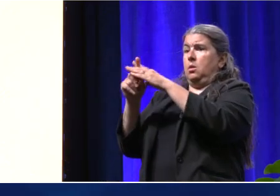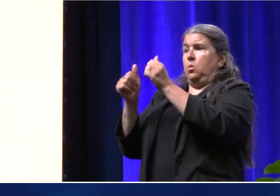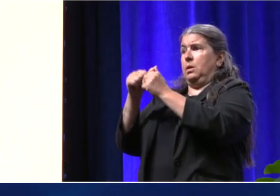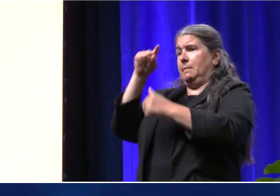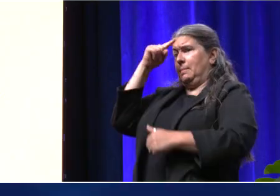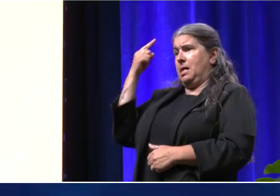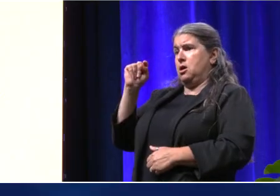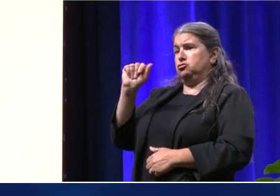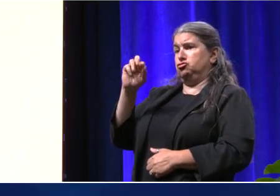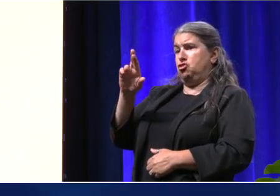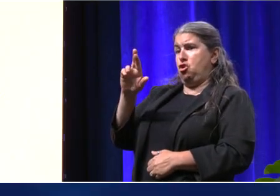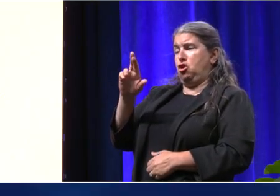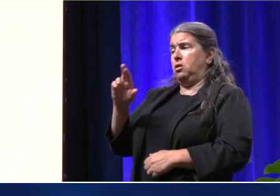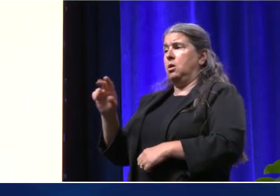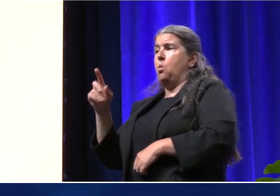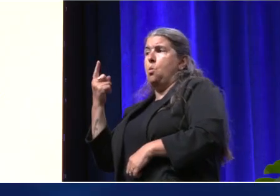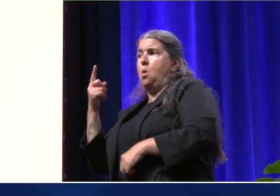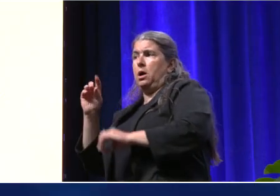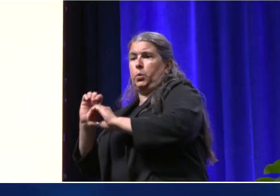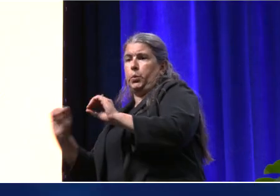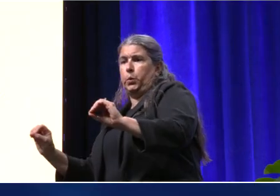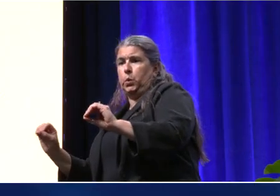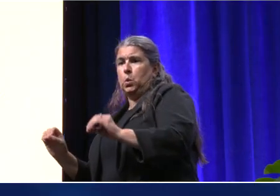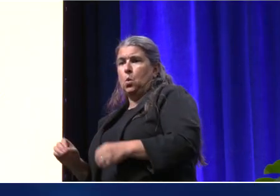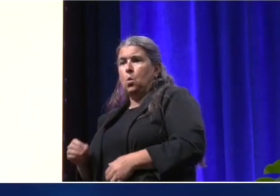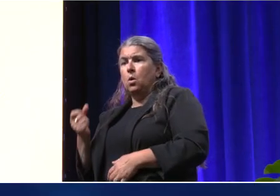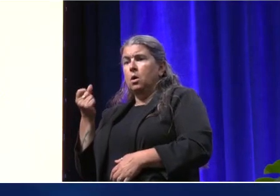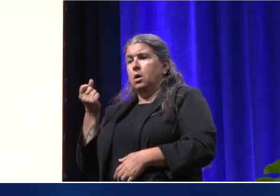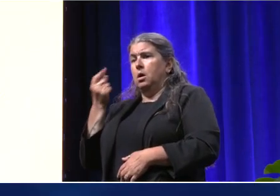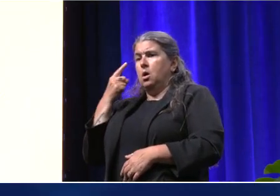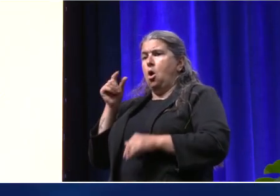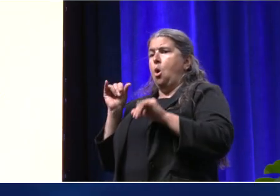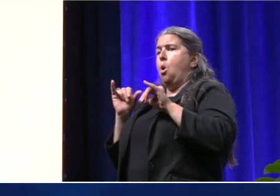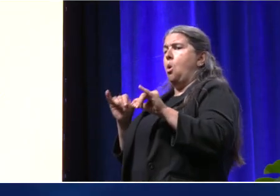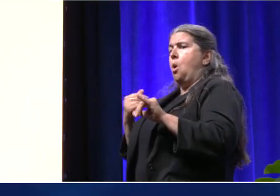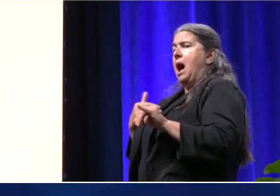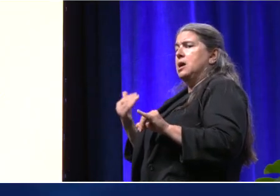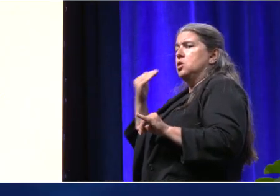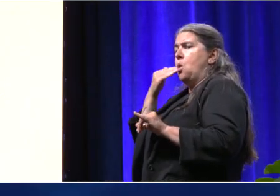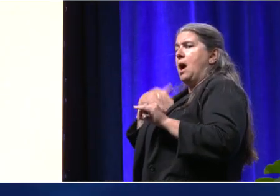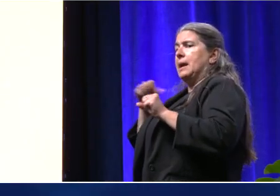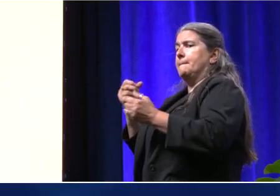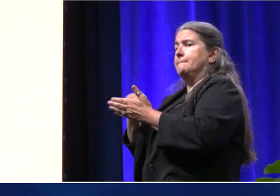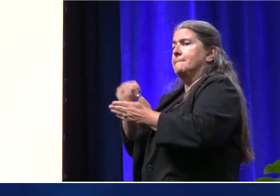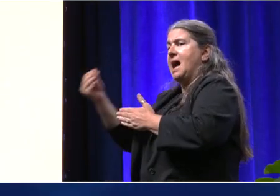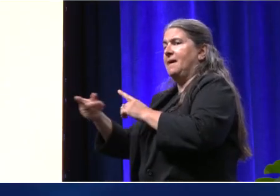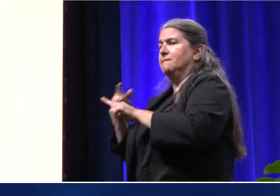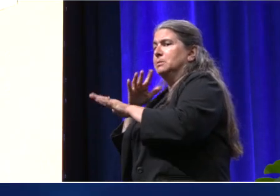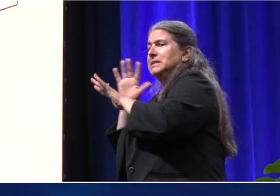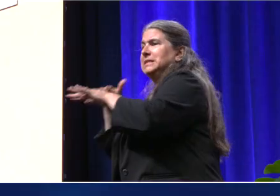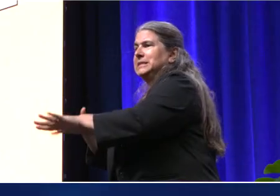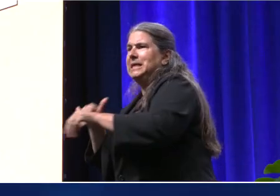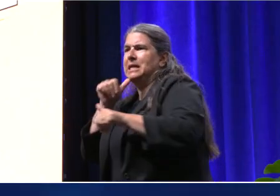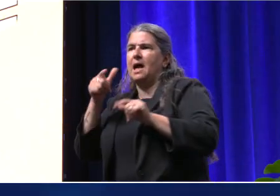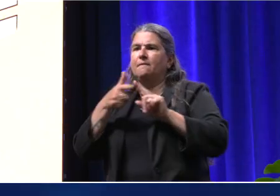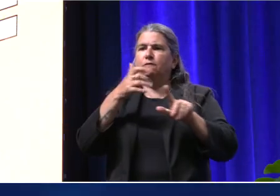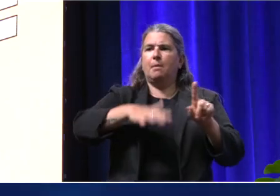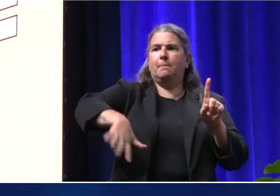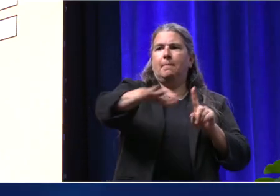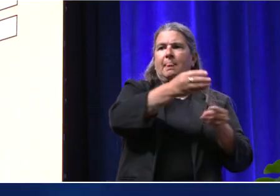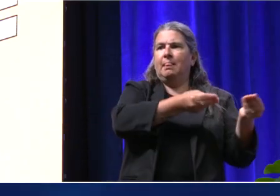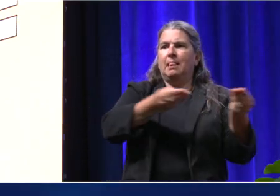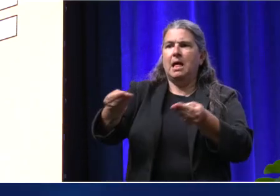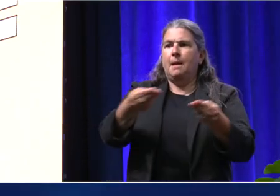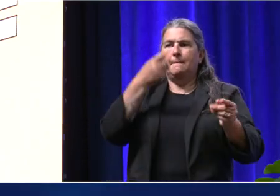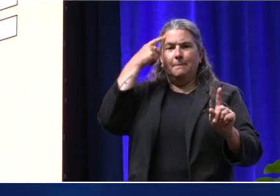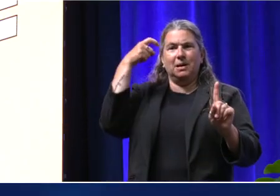allows people to make safer and better decisions about their lives. I'll talk about nitazines later, but here's